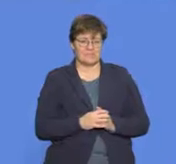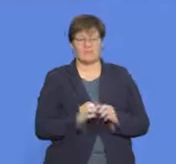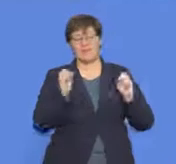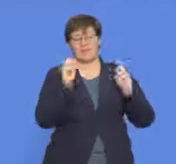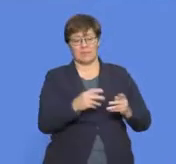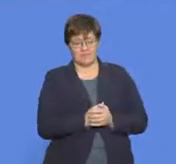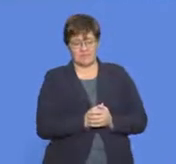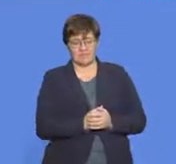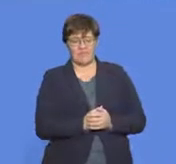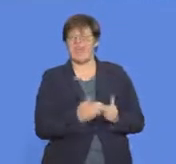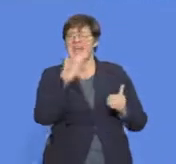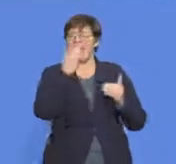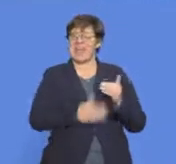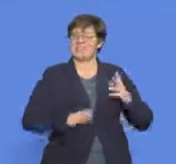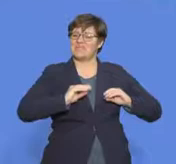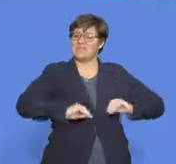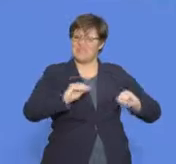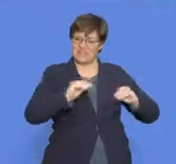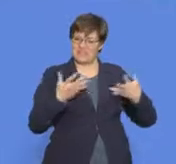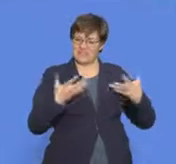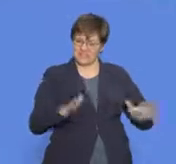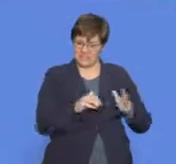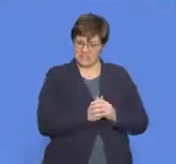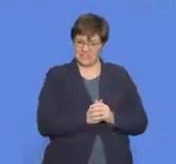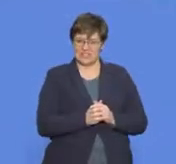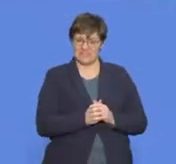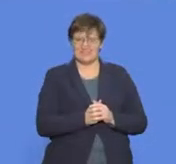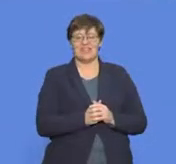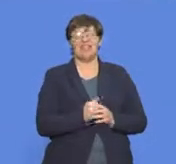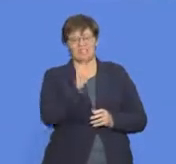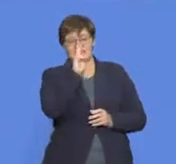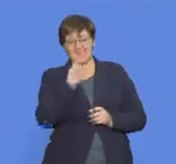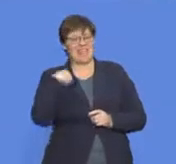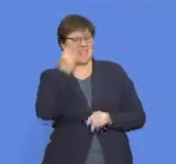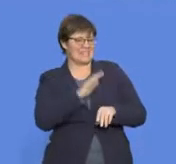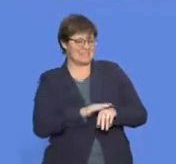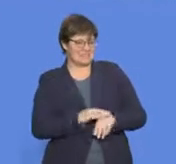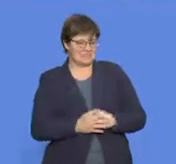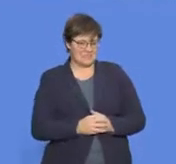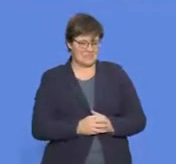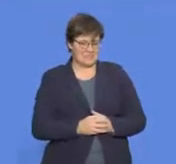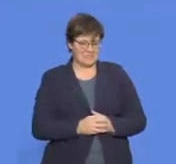Okay, and we've reached the end of our lesson for today, and we'll see you again next time.